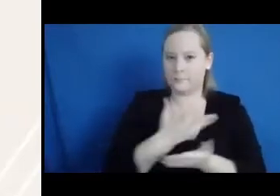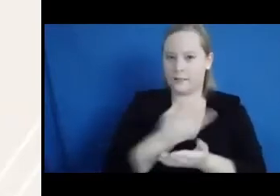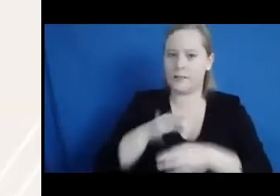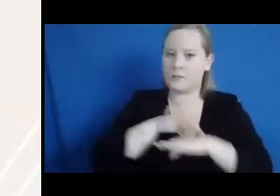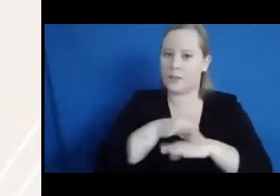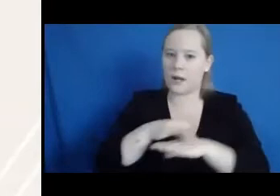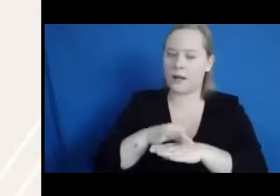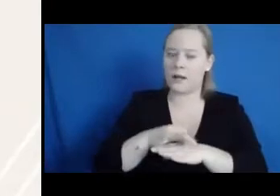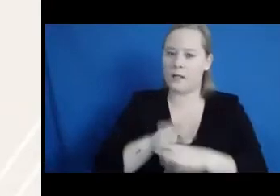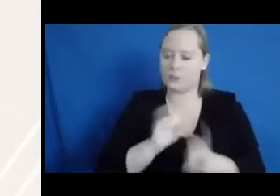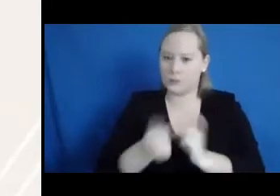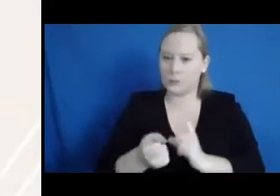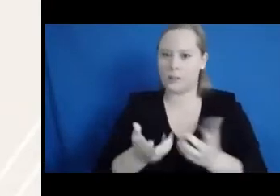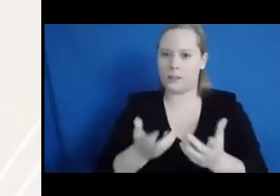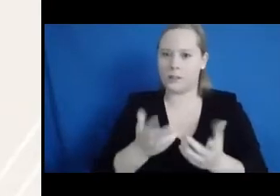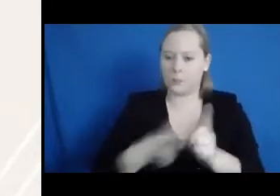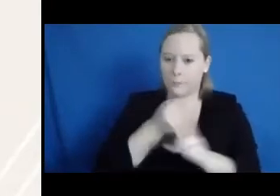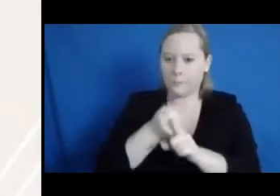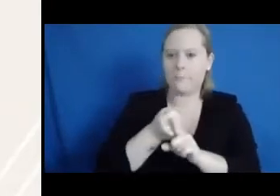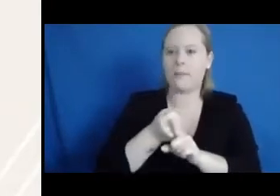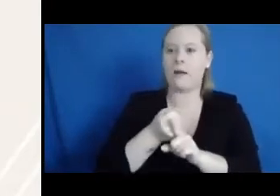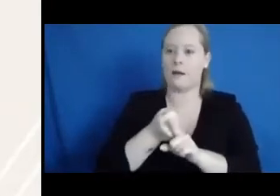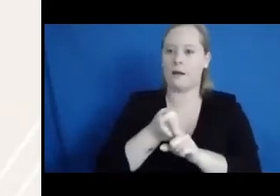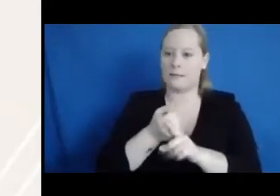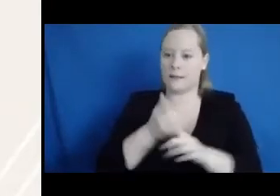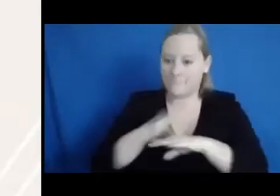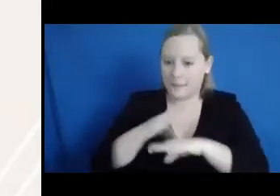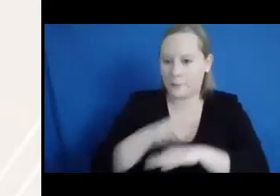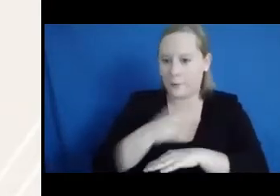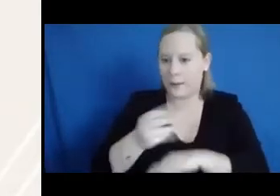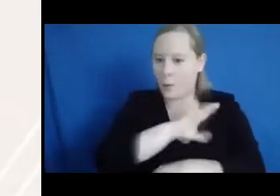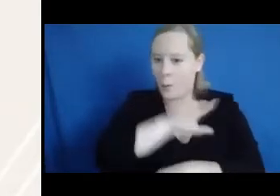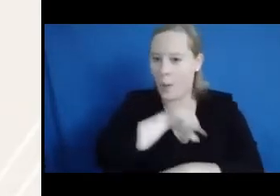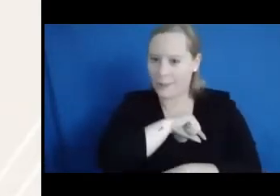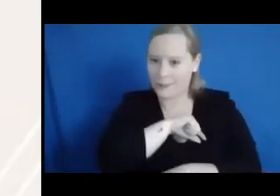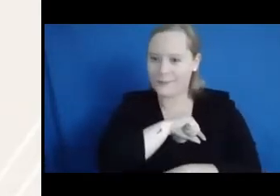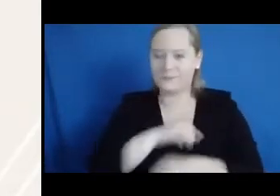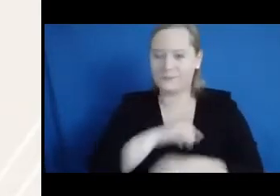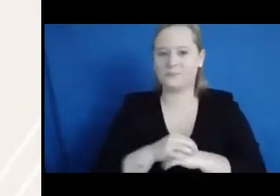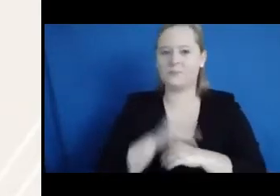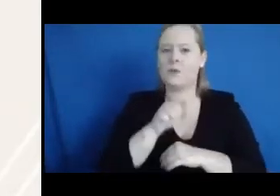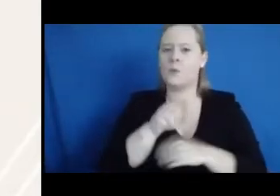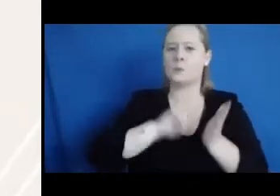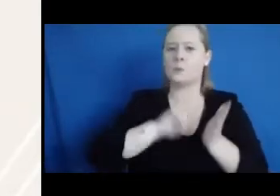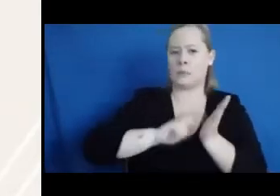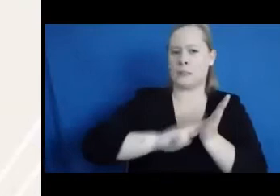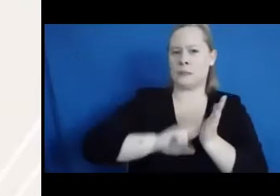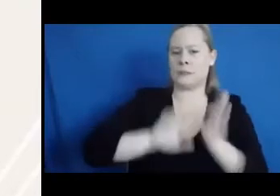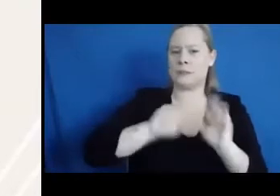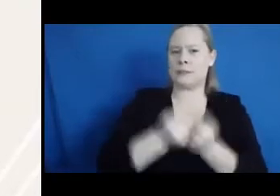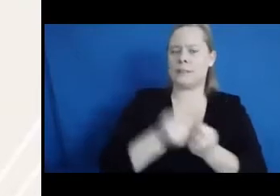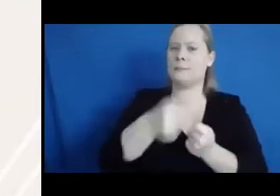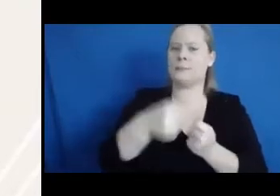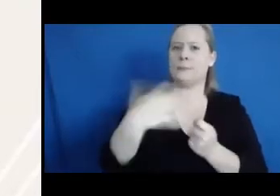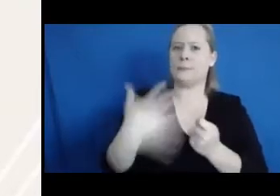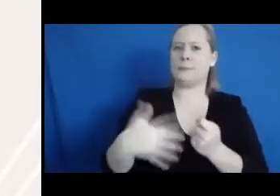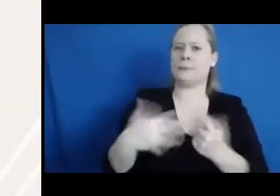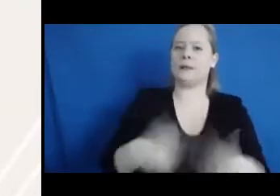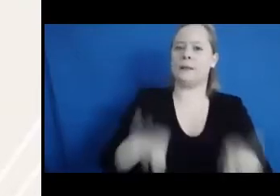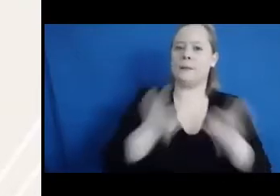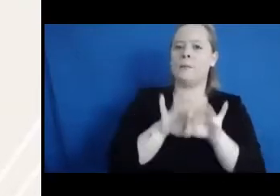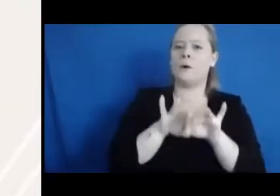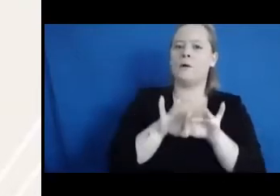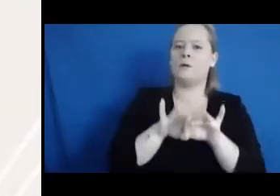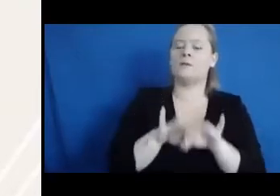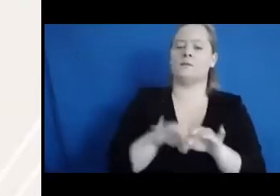on water movement, availability, and quality. Stacy's research team has played a key role in developing the current